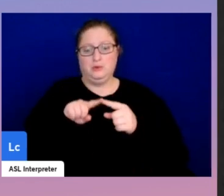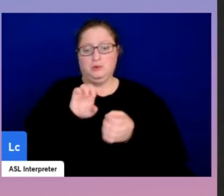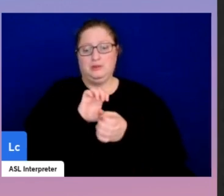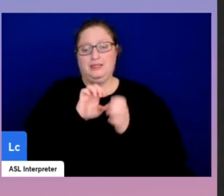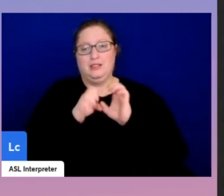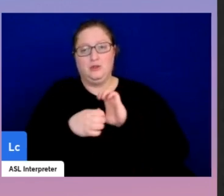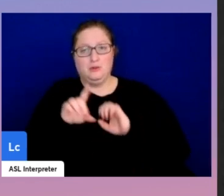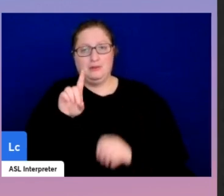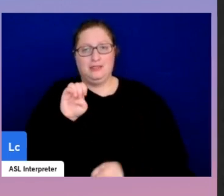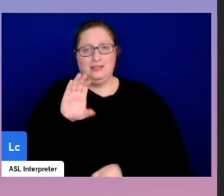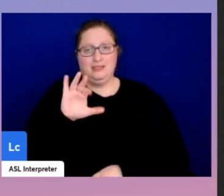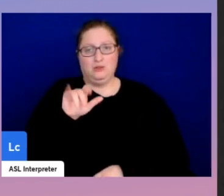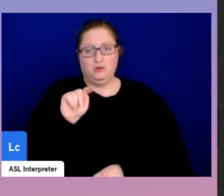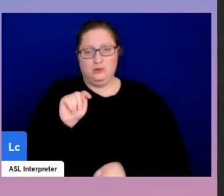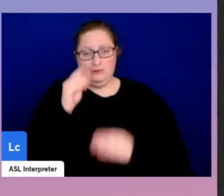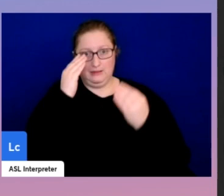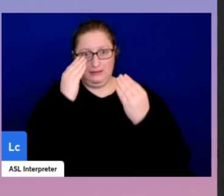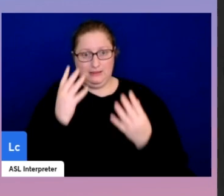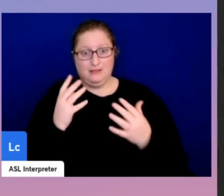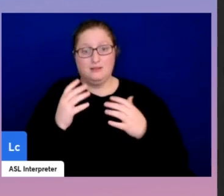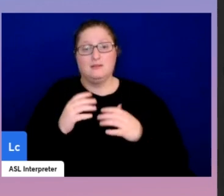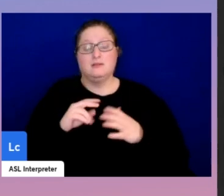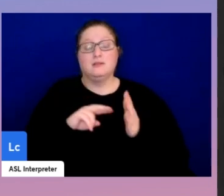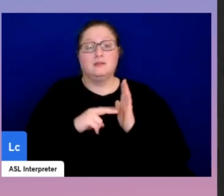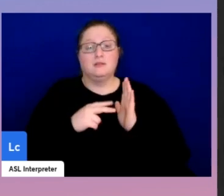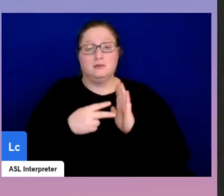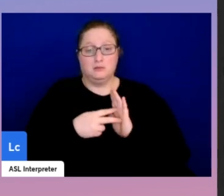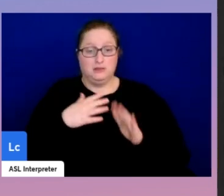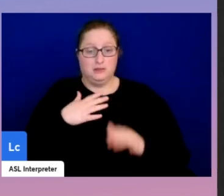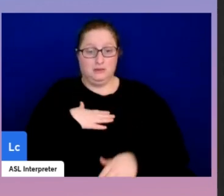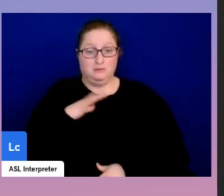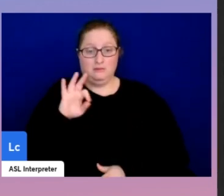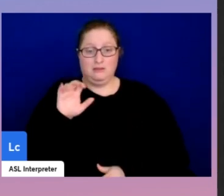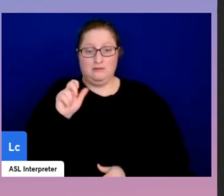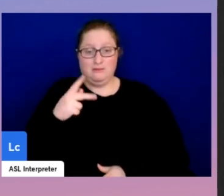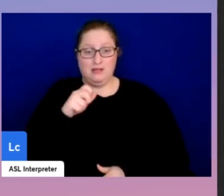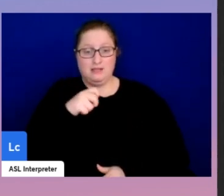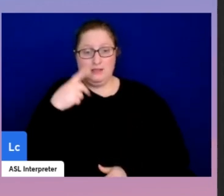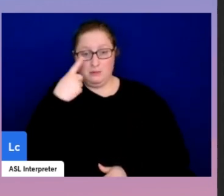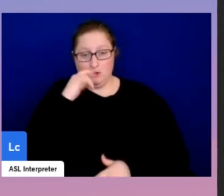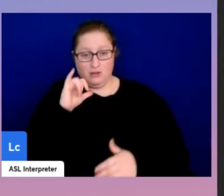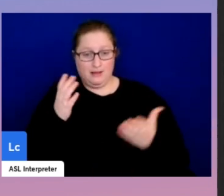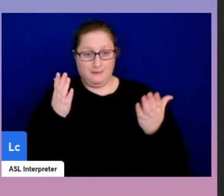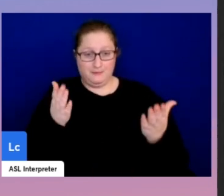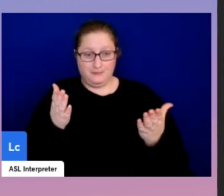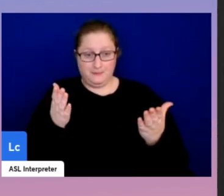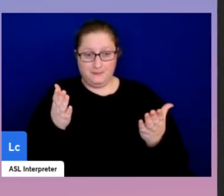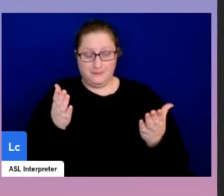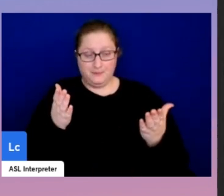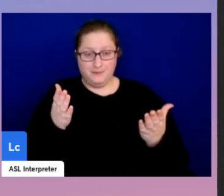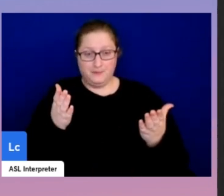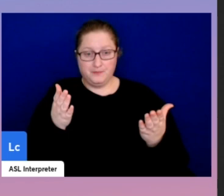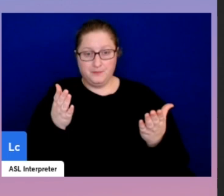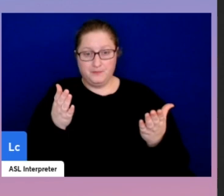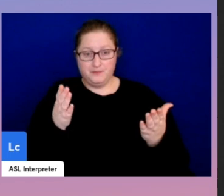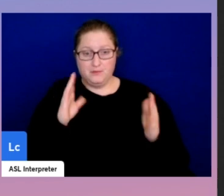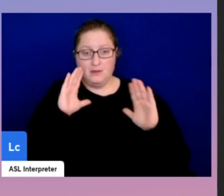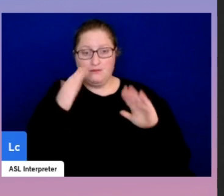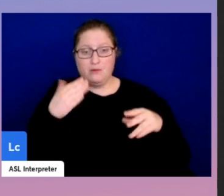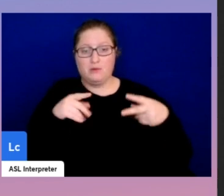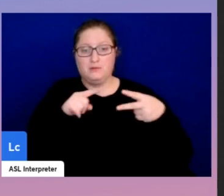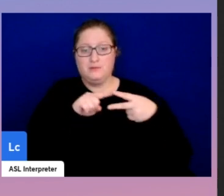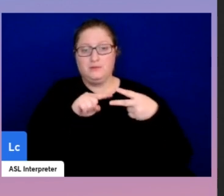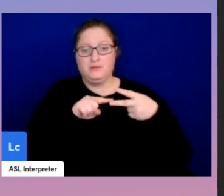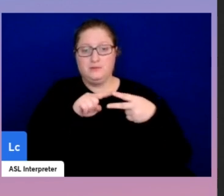data. So with that, this is what my Flask application looks like. And the first thing that I'll kind of focus on is these two lines right